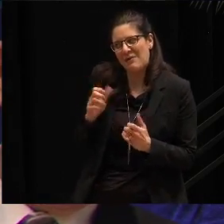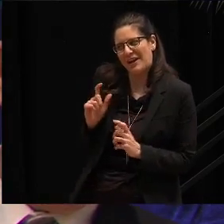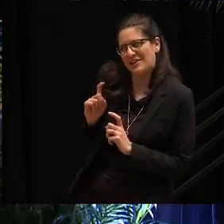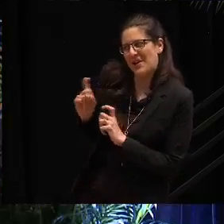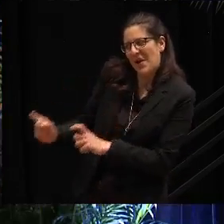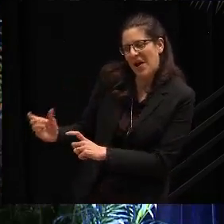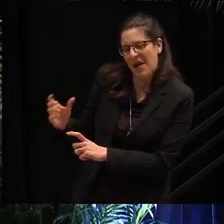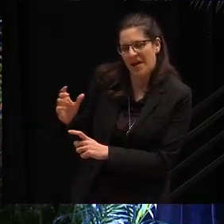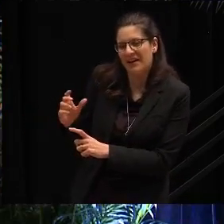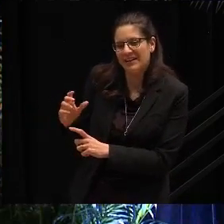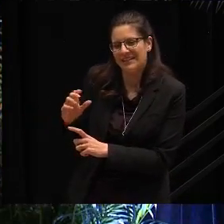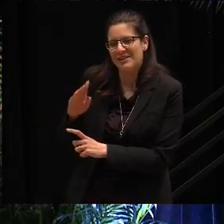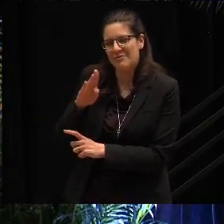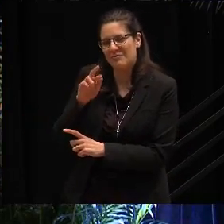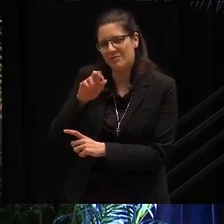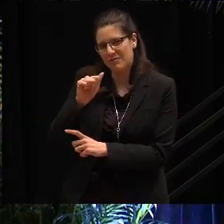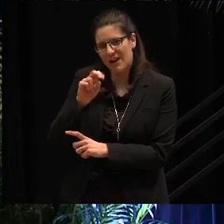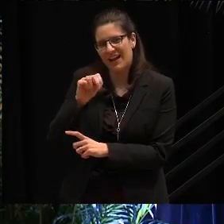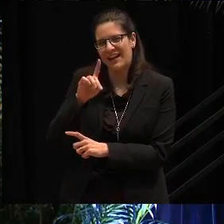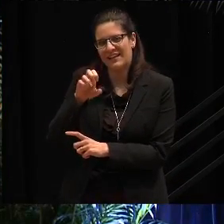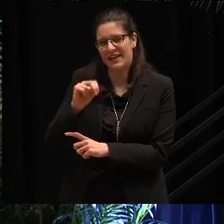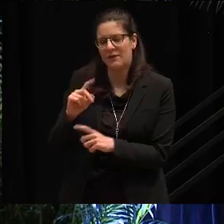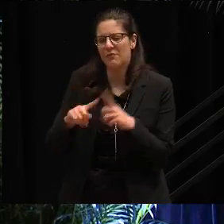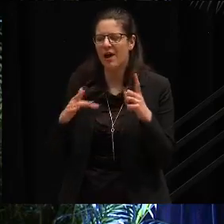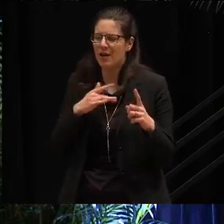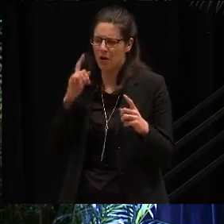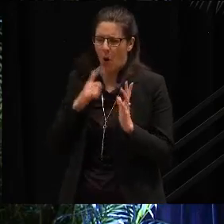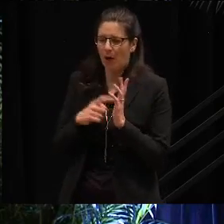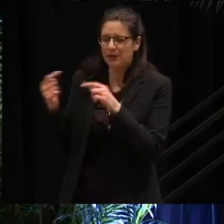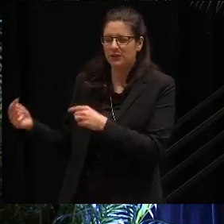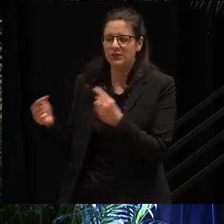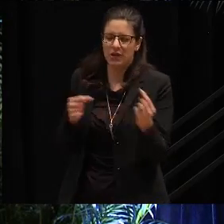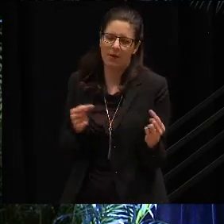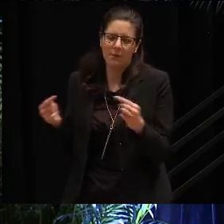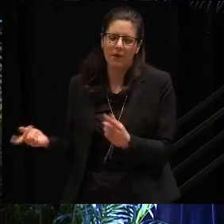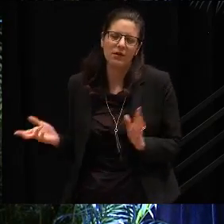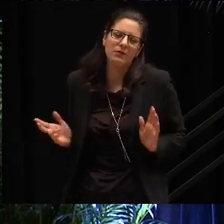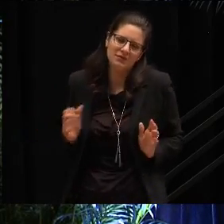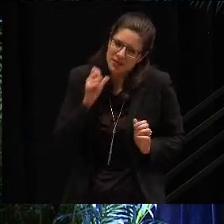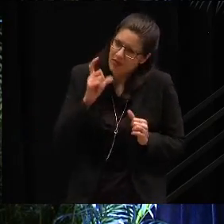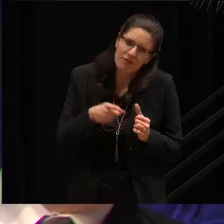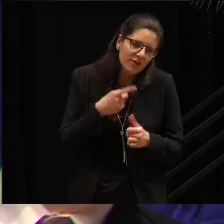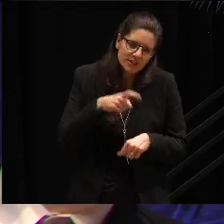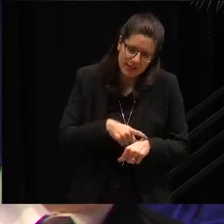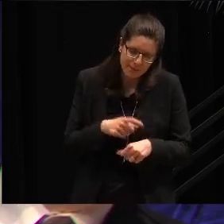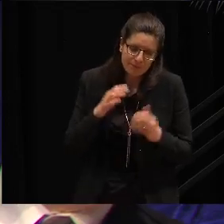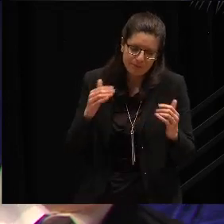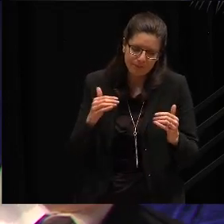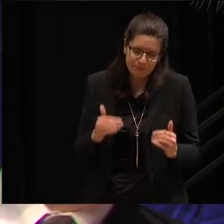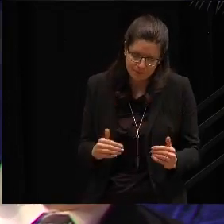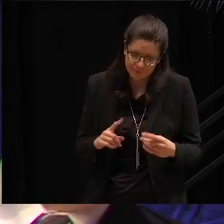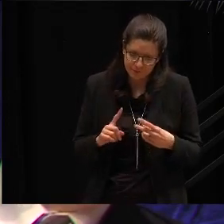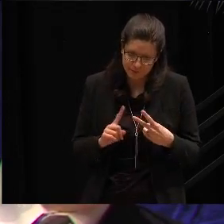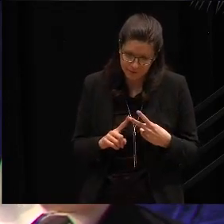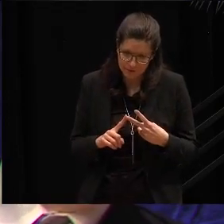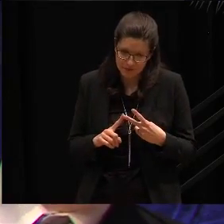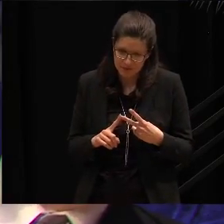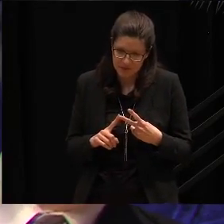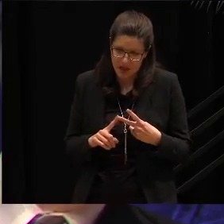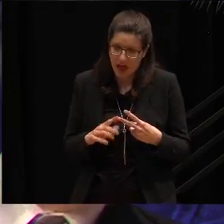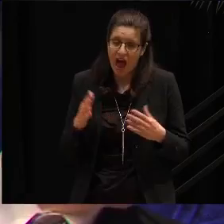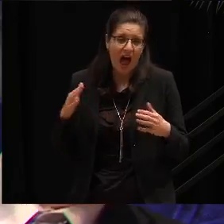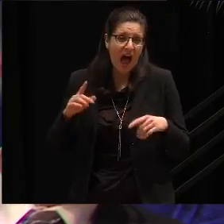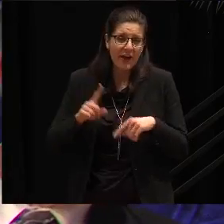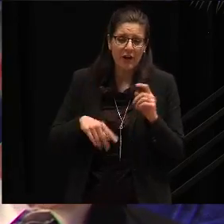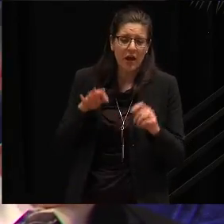But I feel like it's, a little bit of a tilt going on, so I did want to do that. As far as I didn't have an opportunity to really weigh in